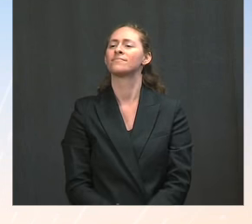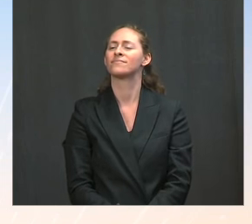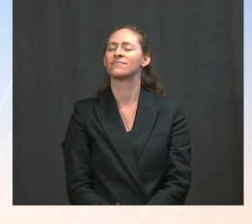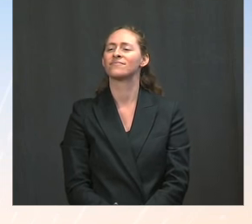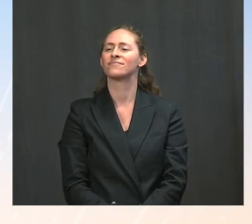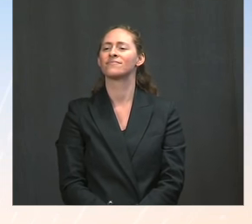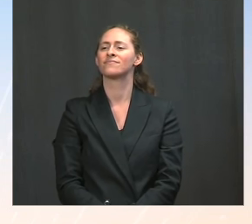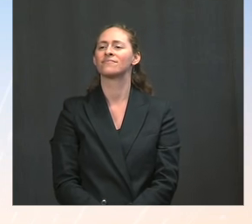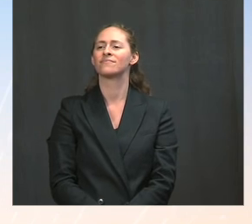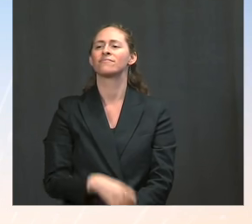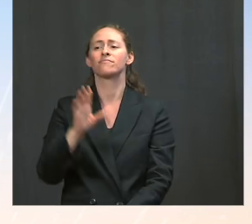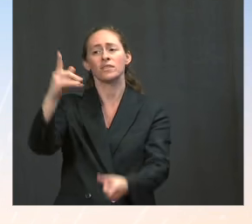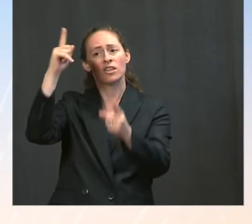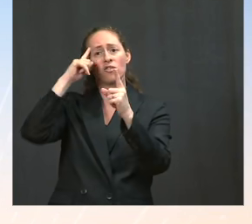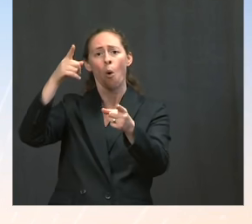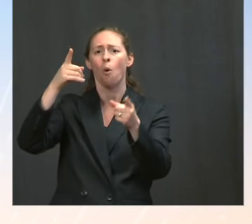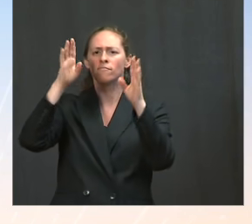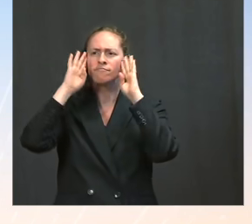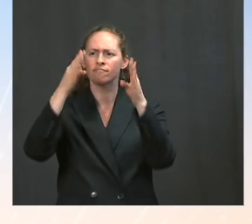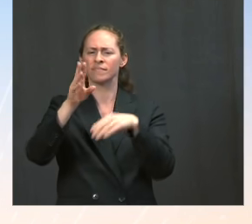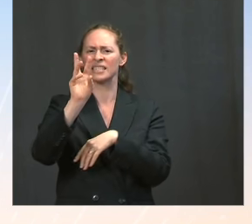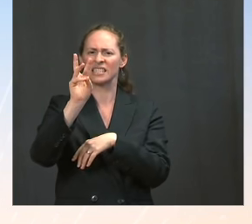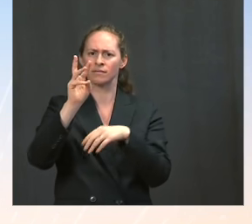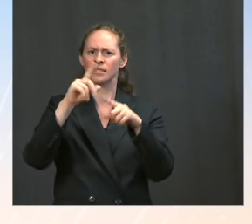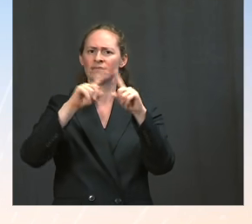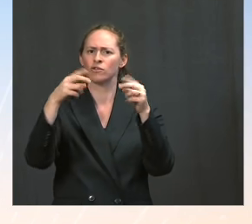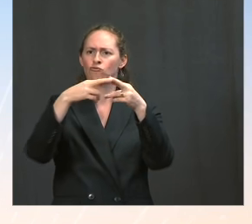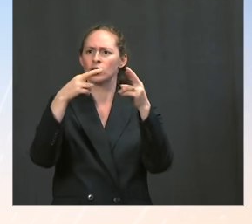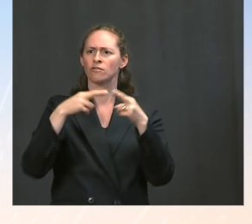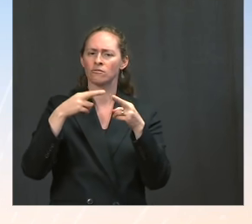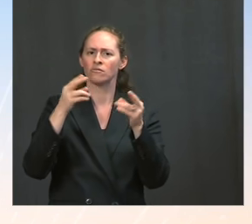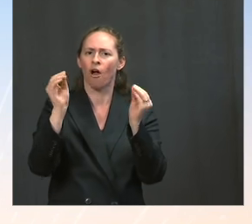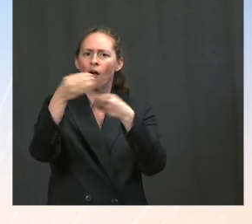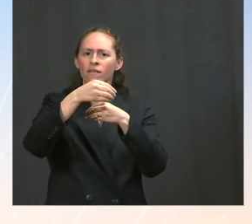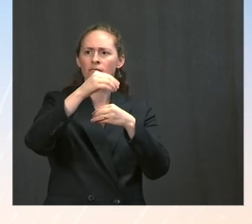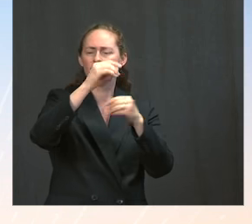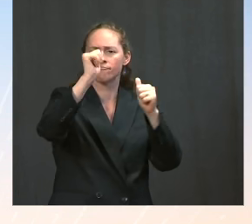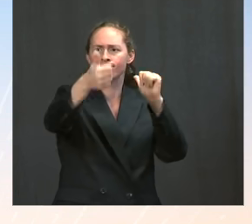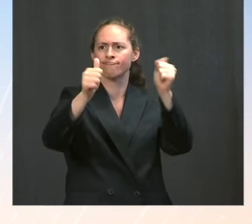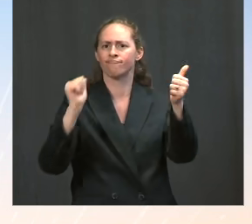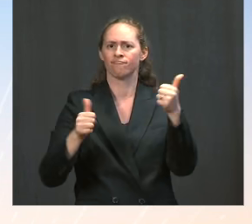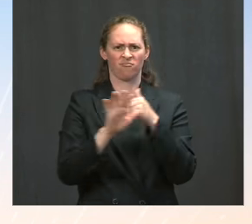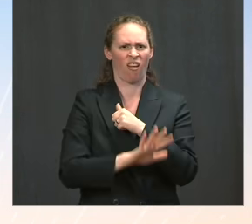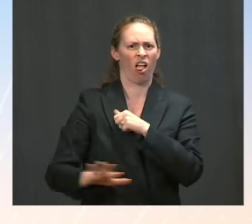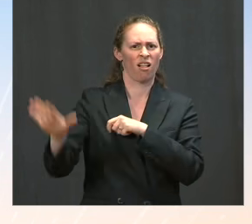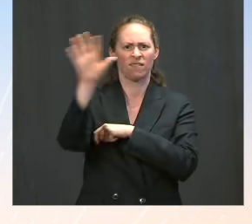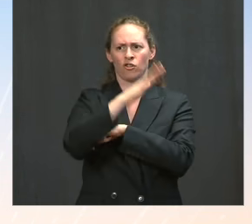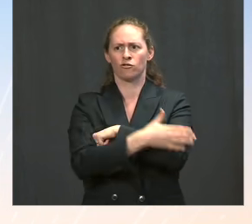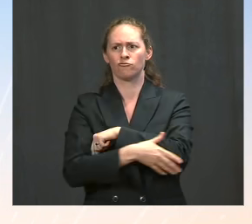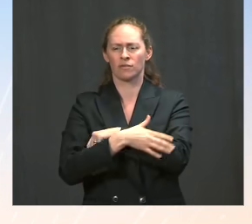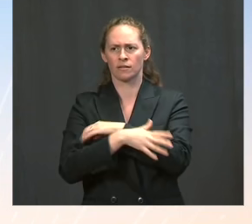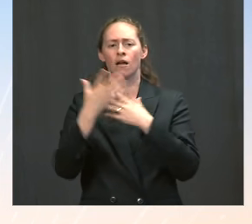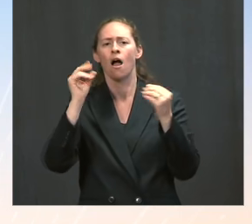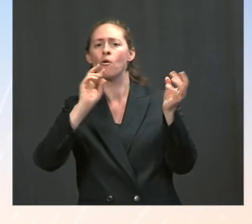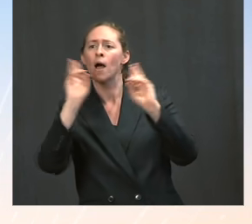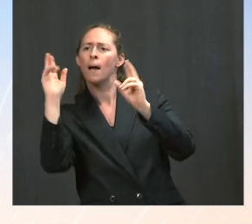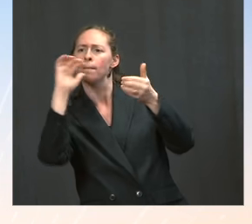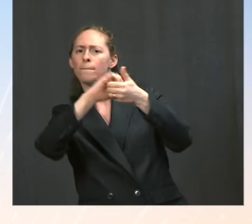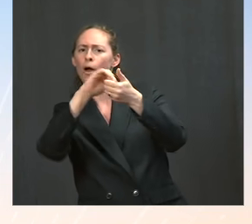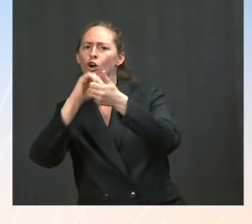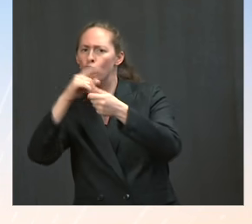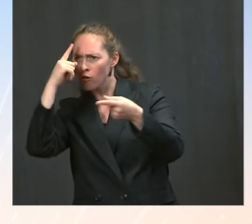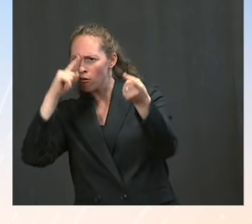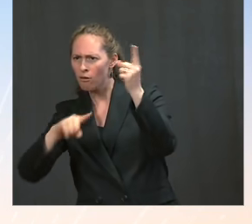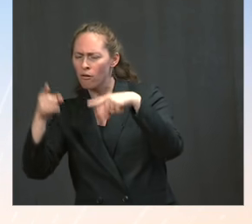country, which we will be working with. But I want to clarify, this money is for